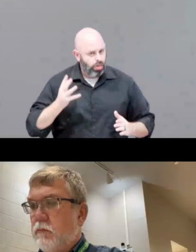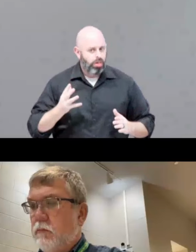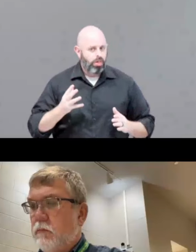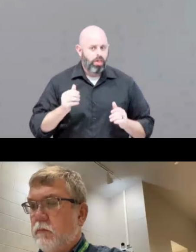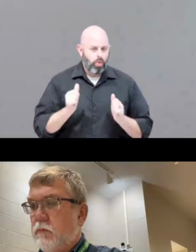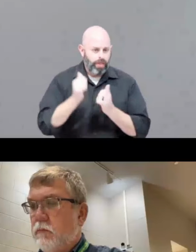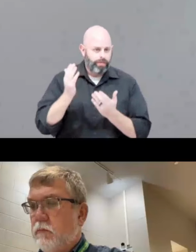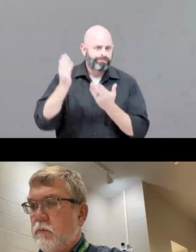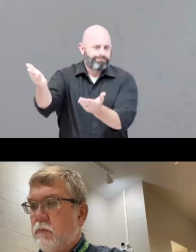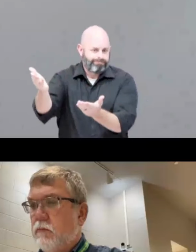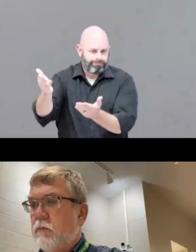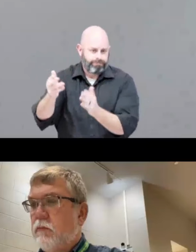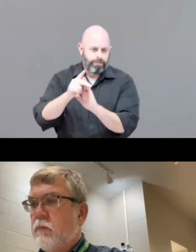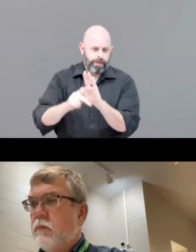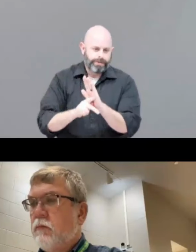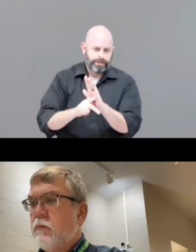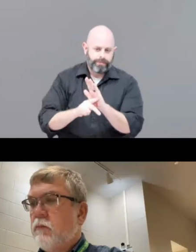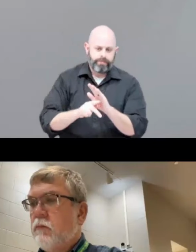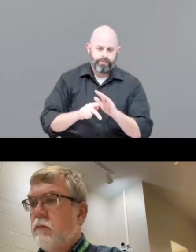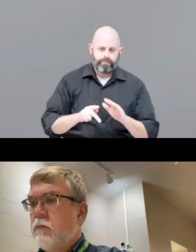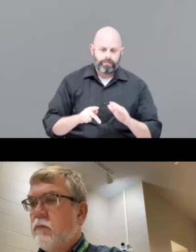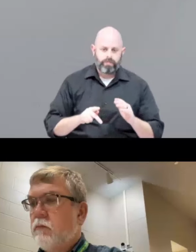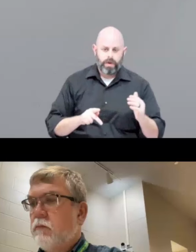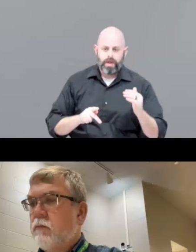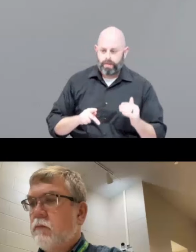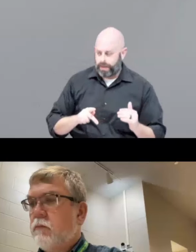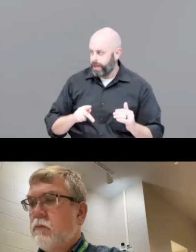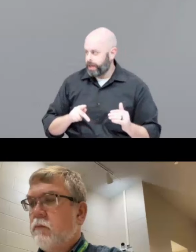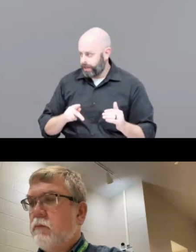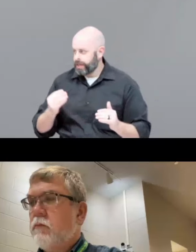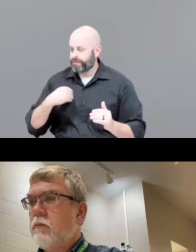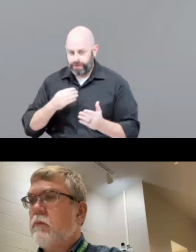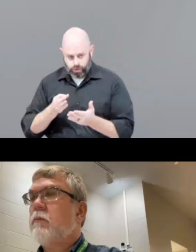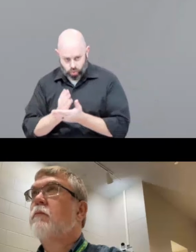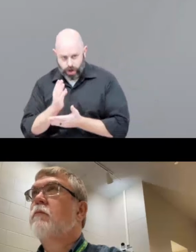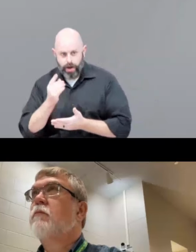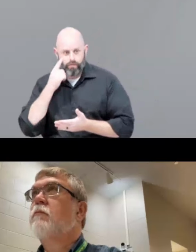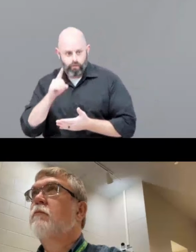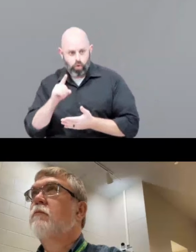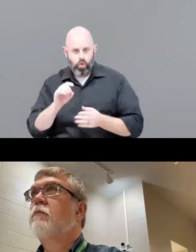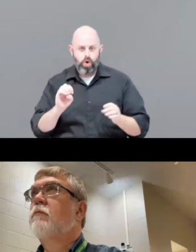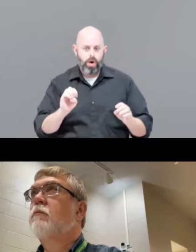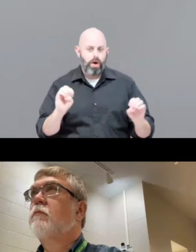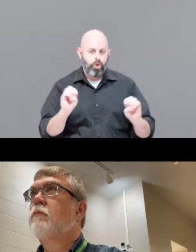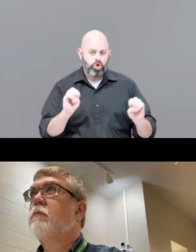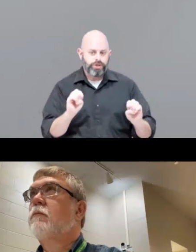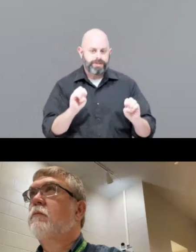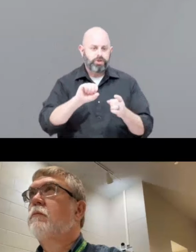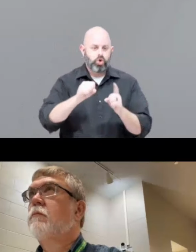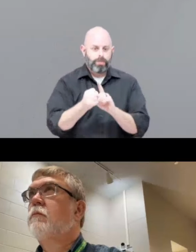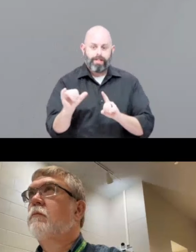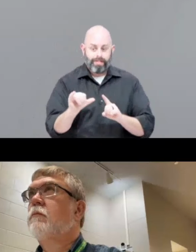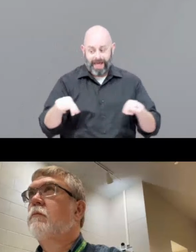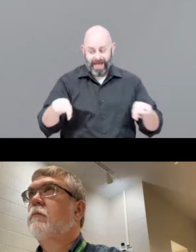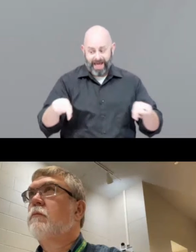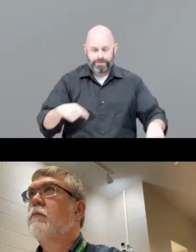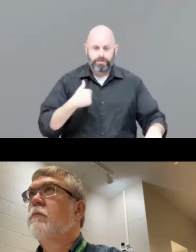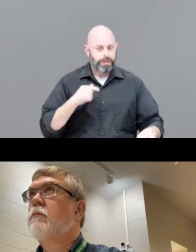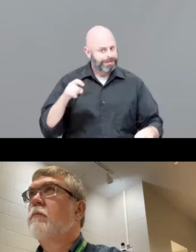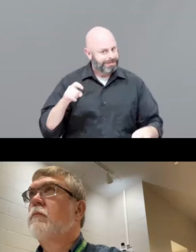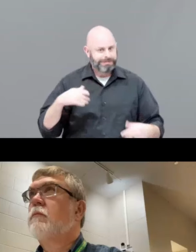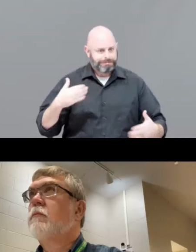with the policy. And then it gives us the right for emergency circumstances such as this, when we